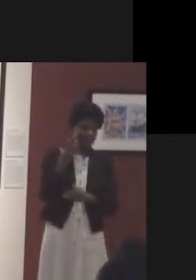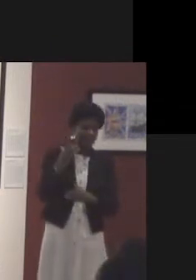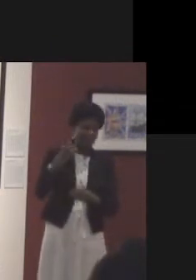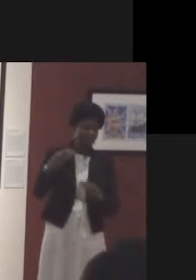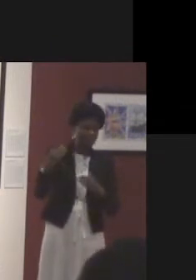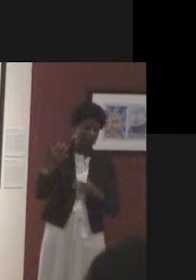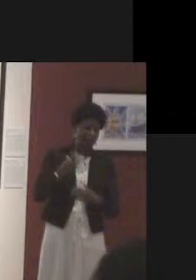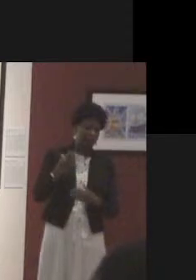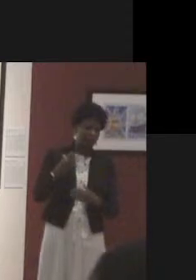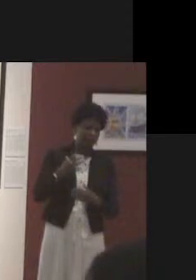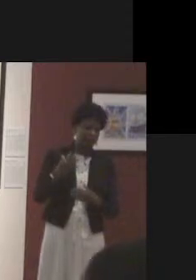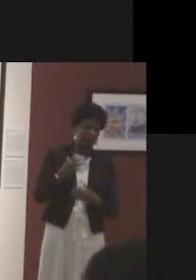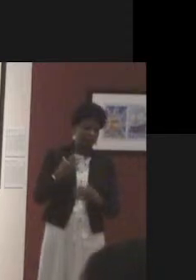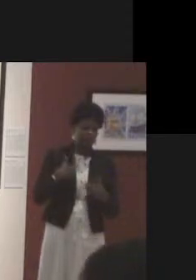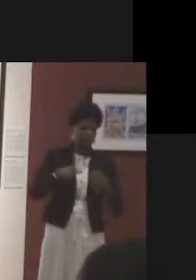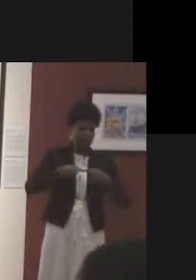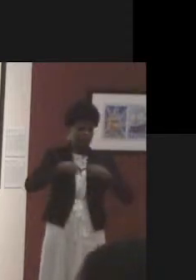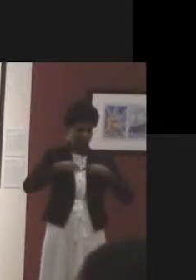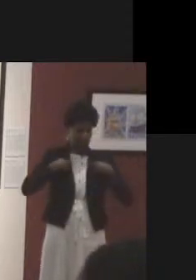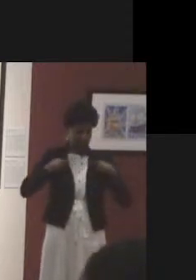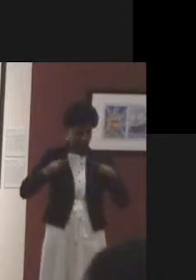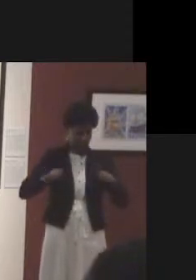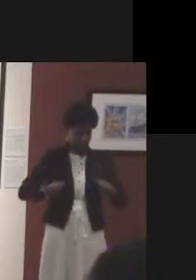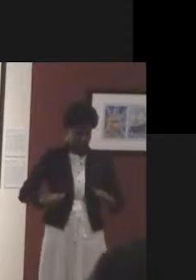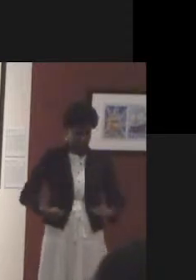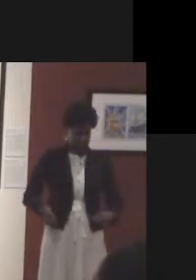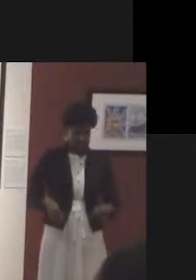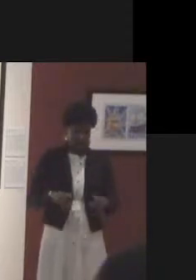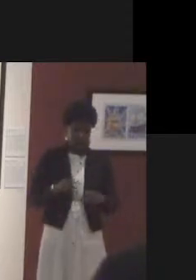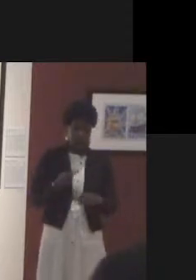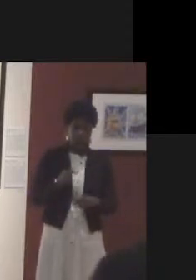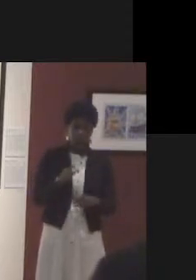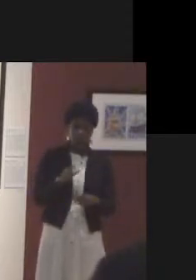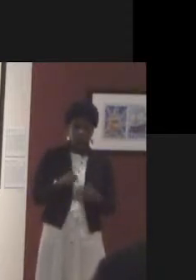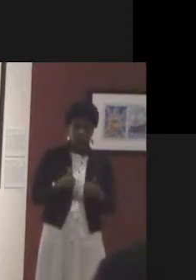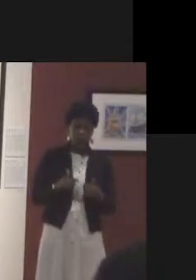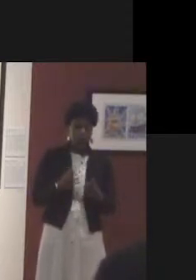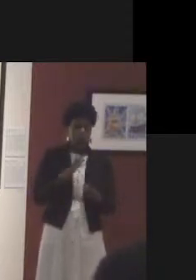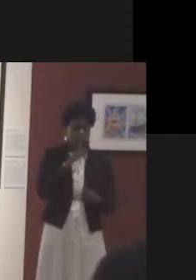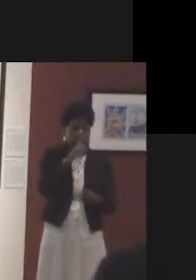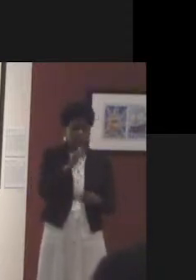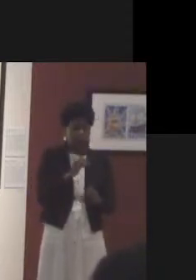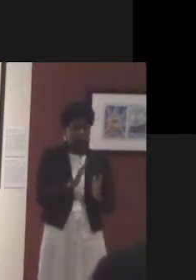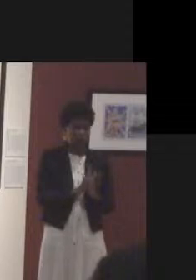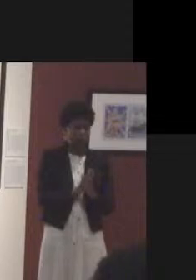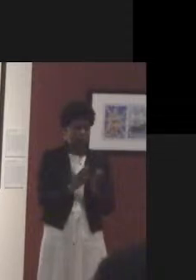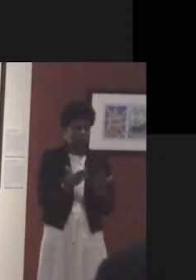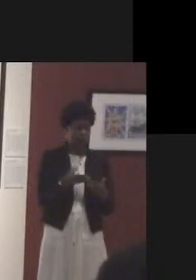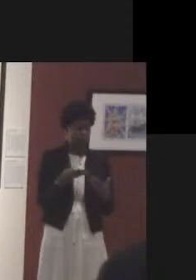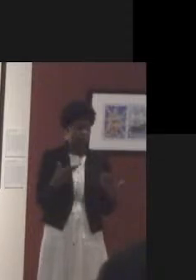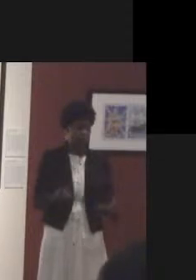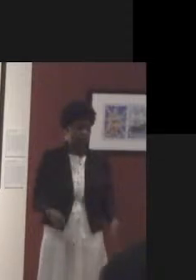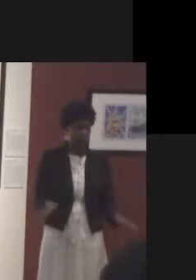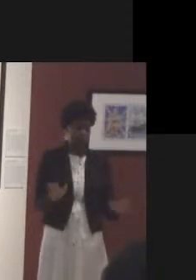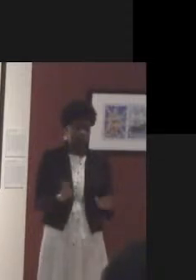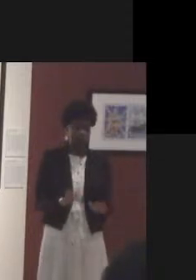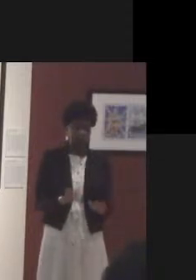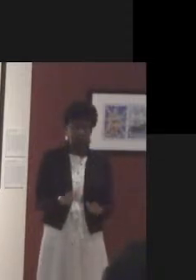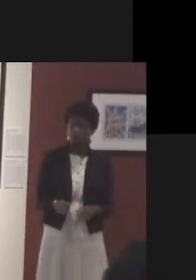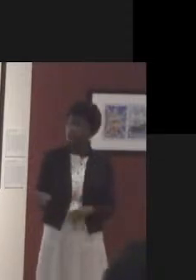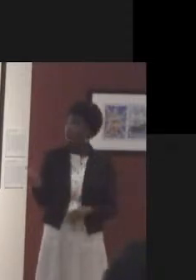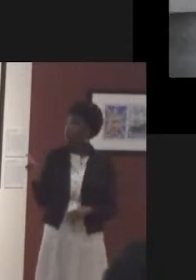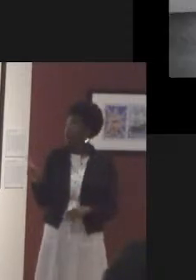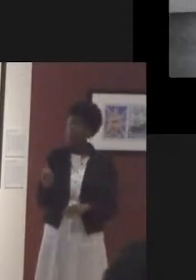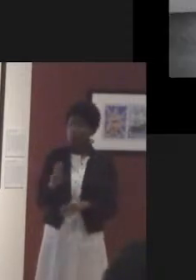the rectangle of pale skin that takes the place in the shape of the book once removed. In this